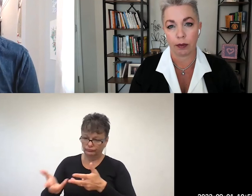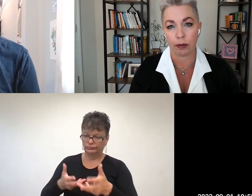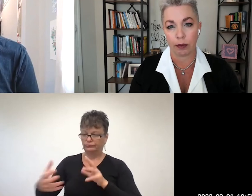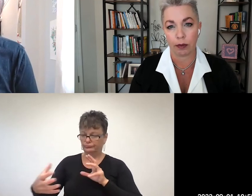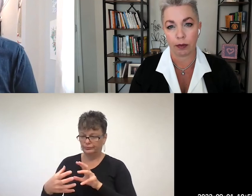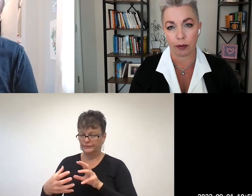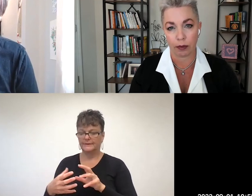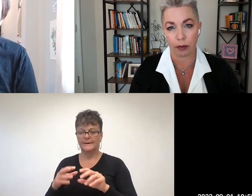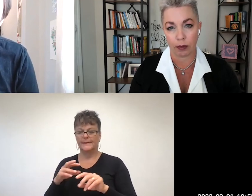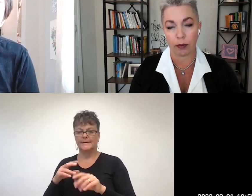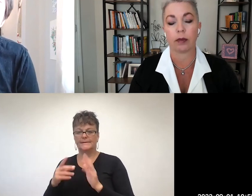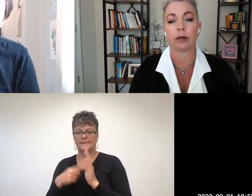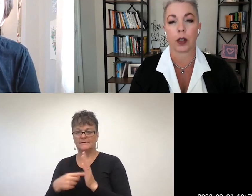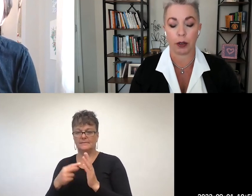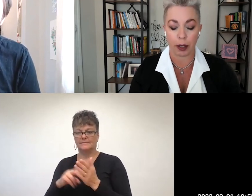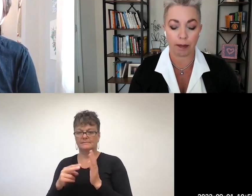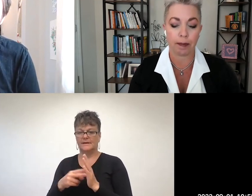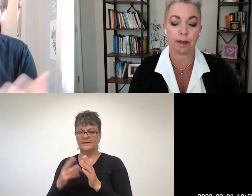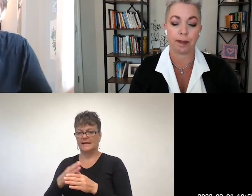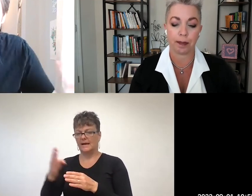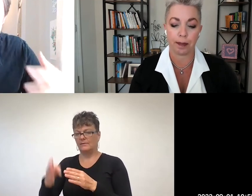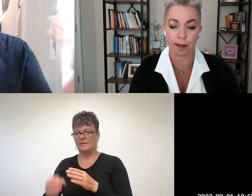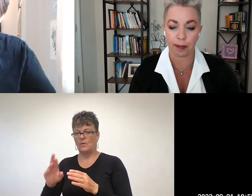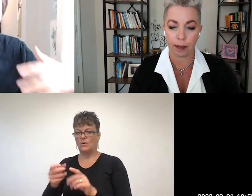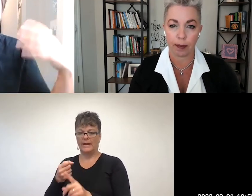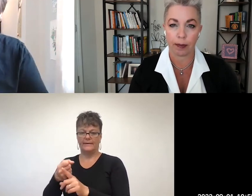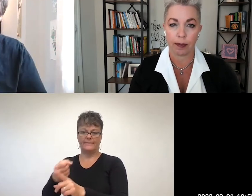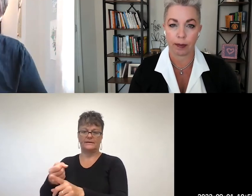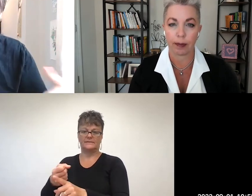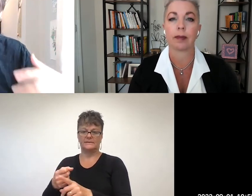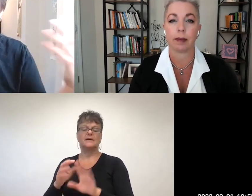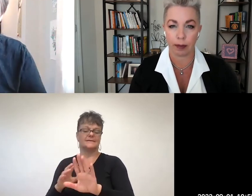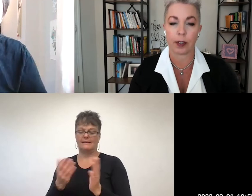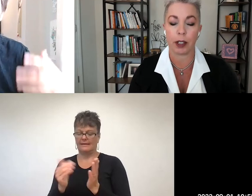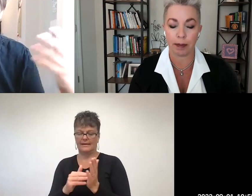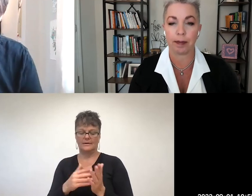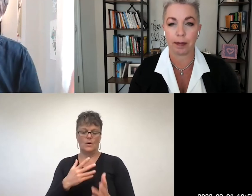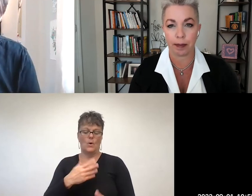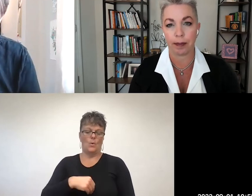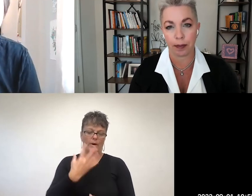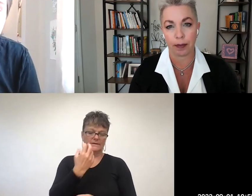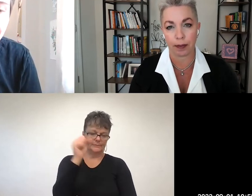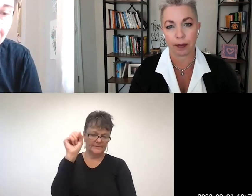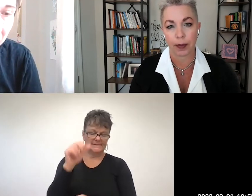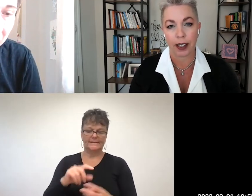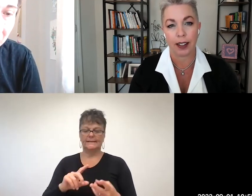same outcomes or effects, depending on particularly under white supremacy, under colonialism, ableism, et